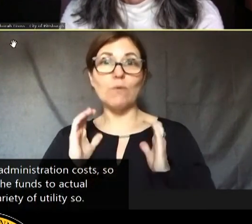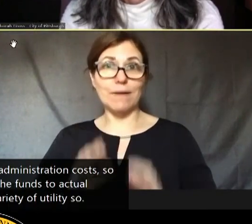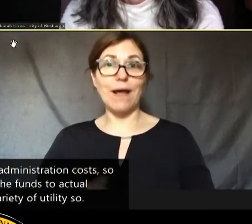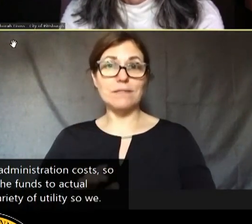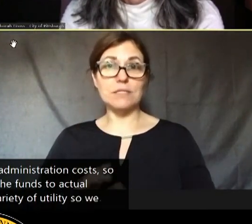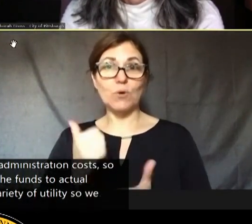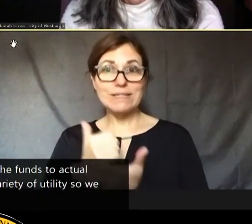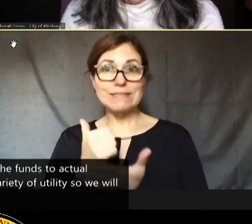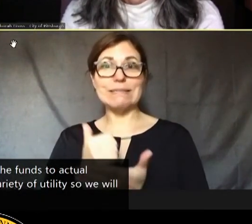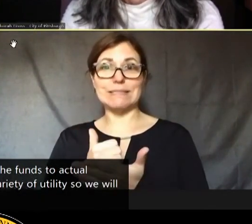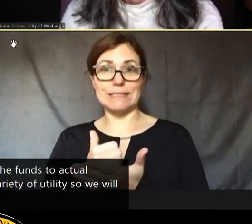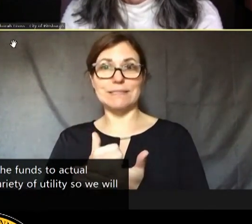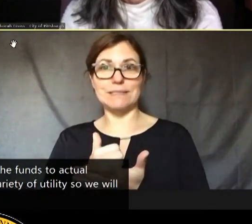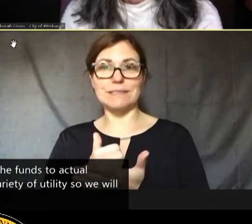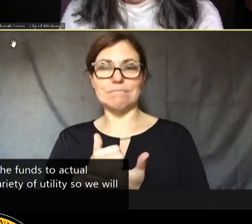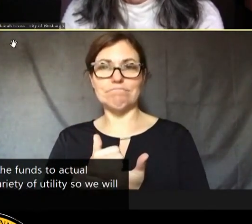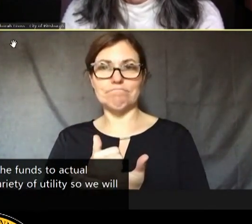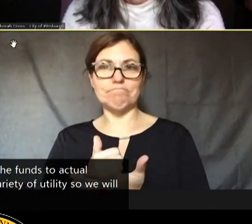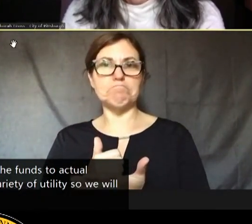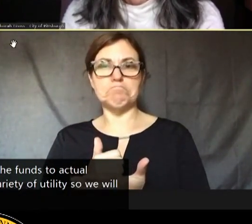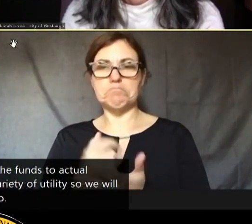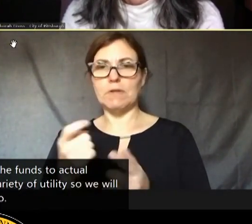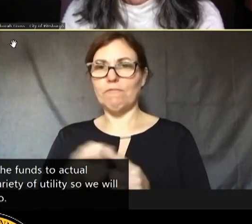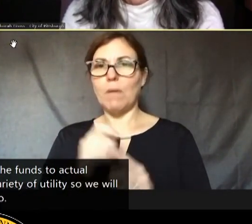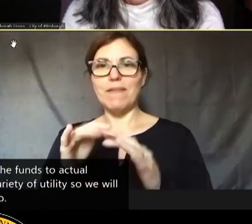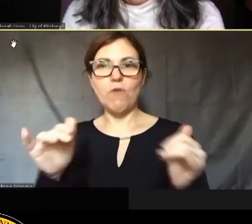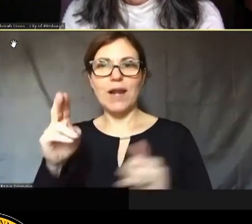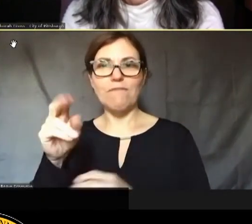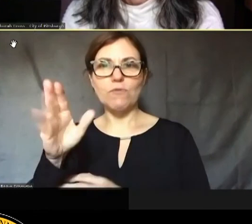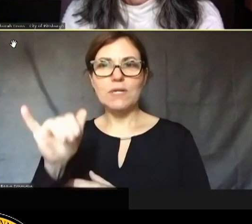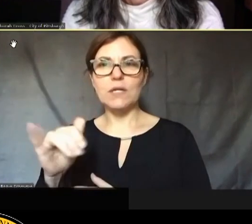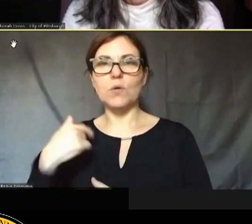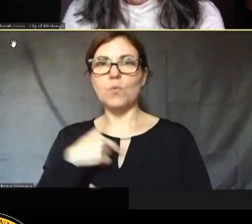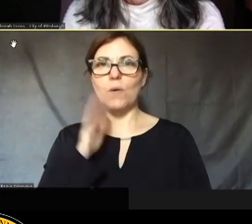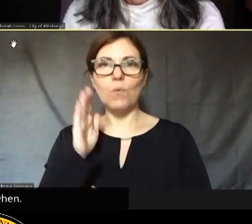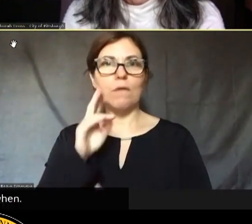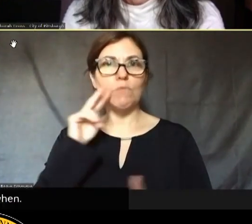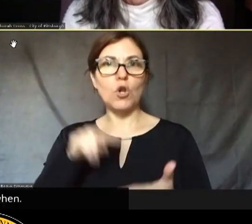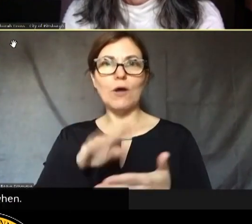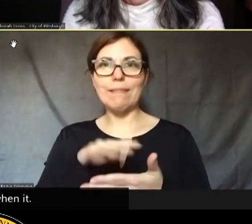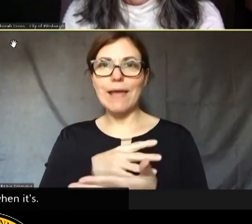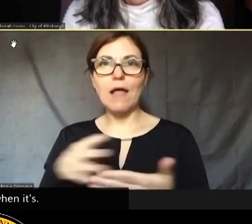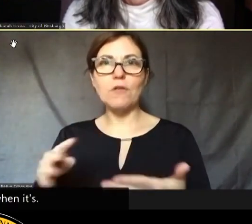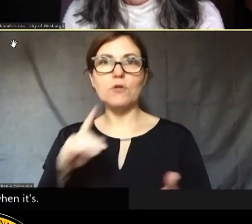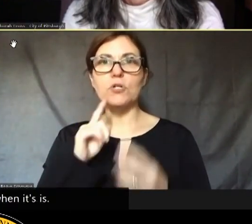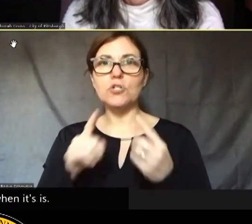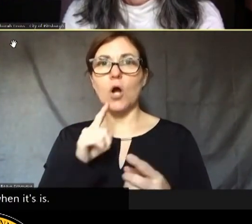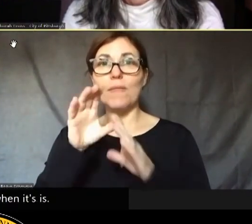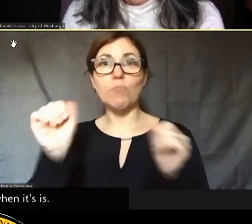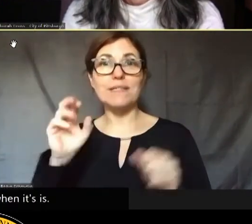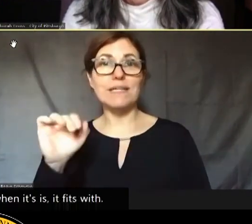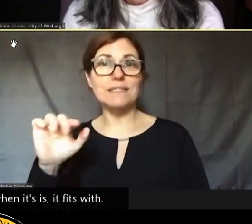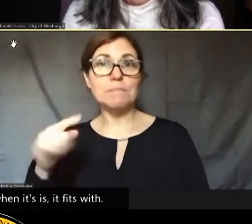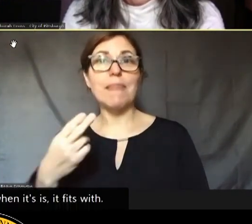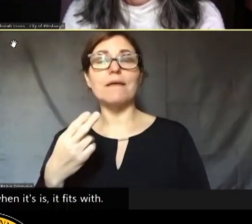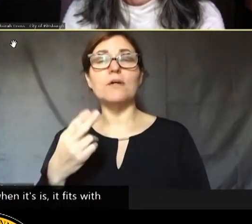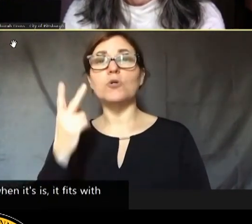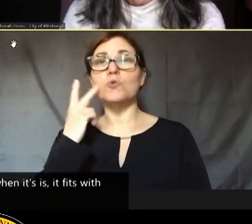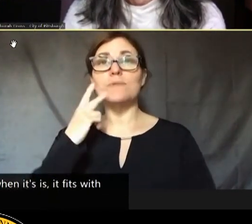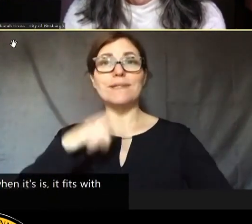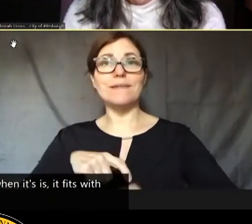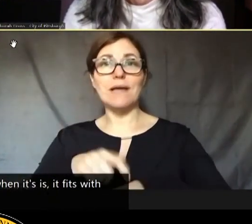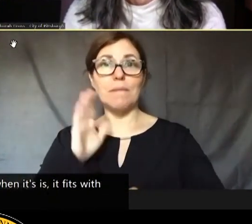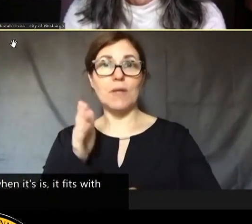we will look on our calendar and talk to President Smith about a time when it fits with council